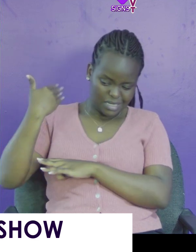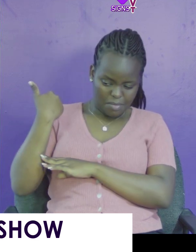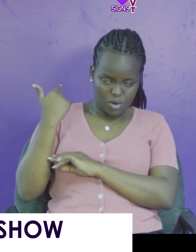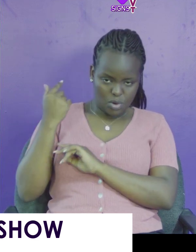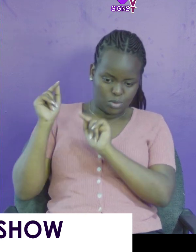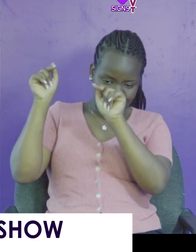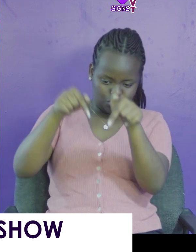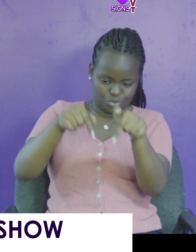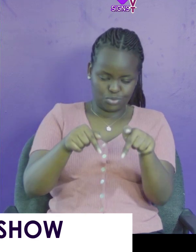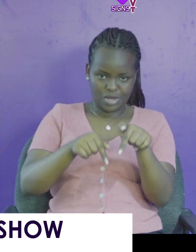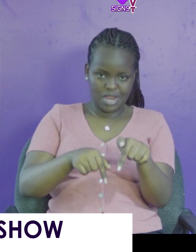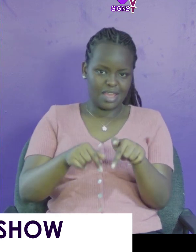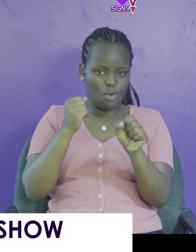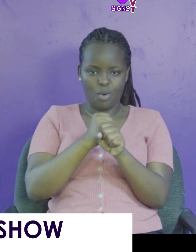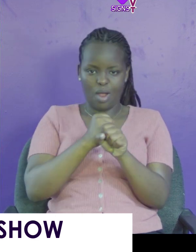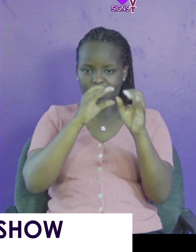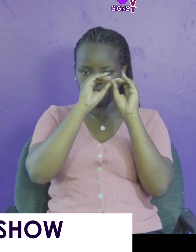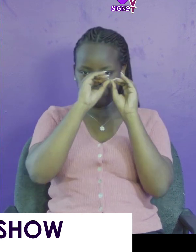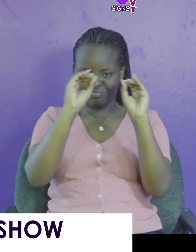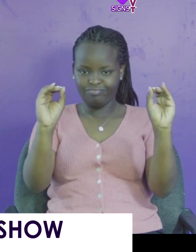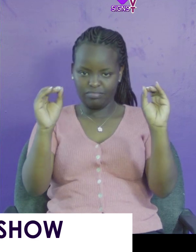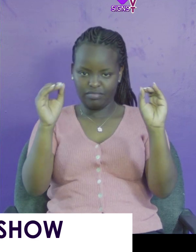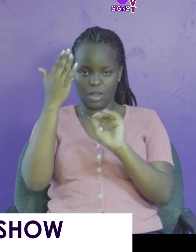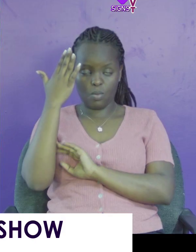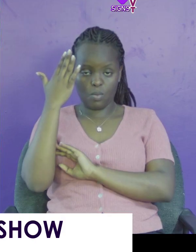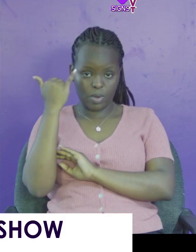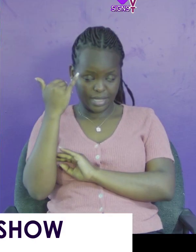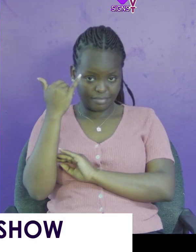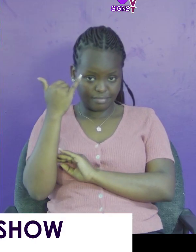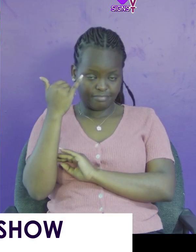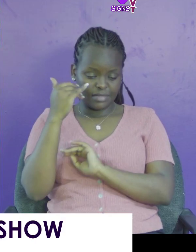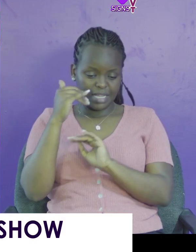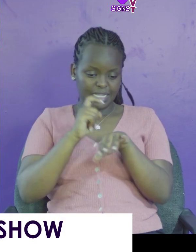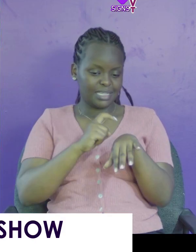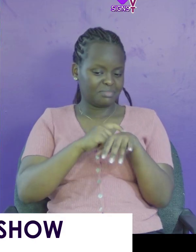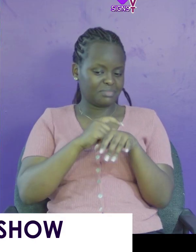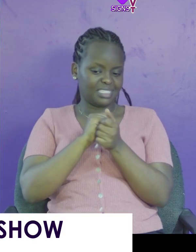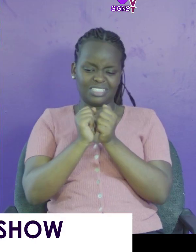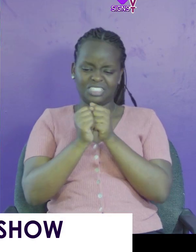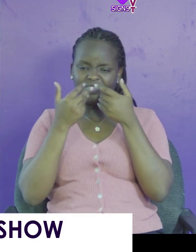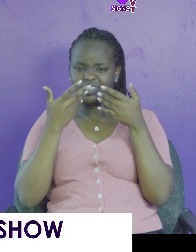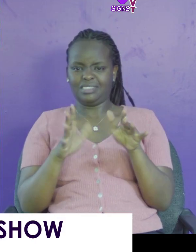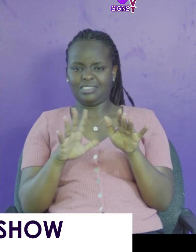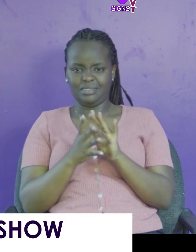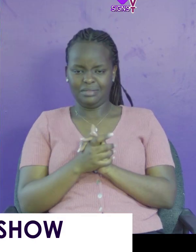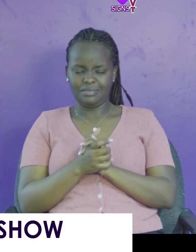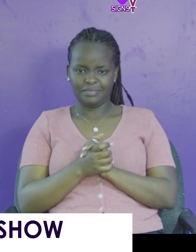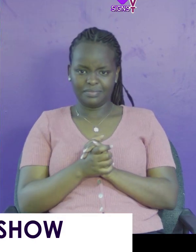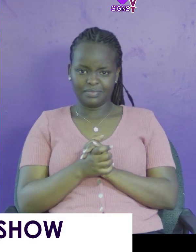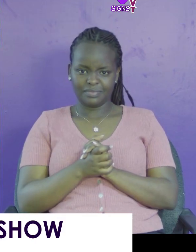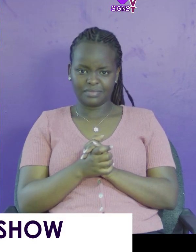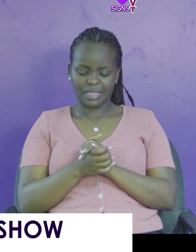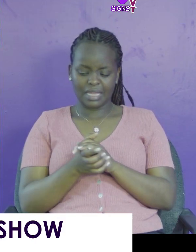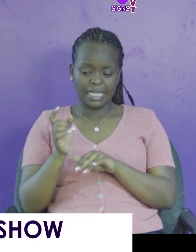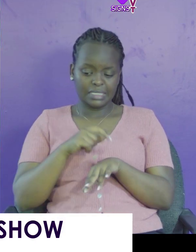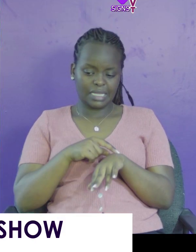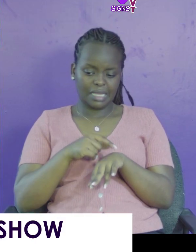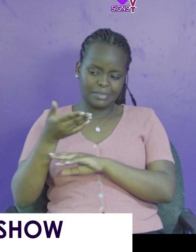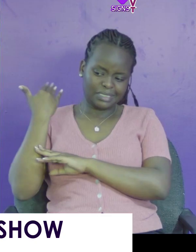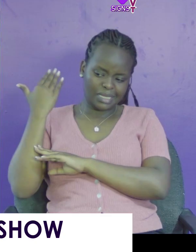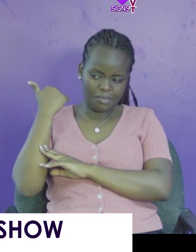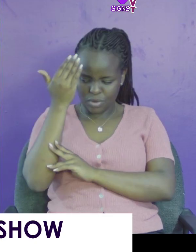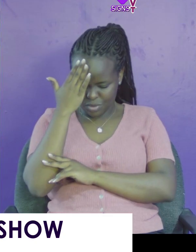today, it will not work. Yeah. Why? Because it will never work. Right. Because what was known by then,